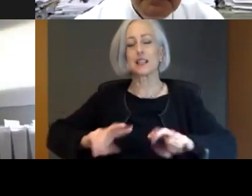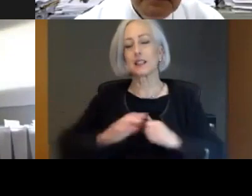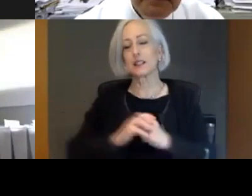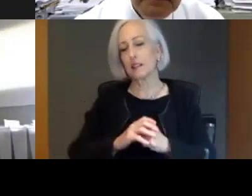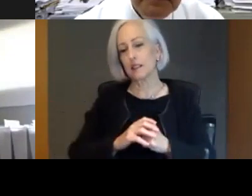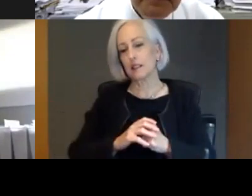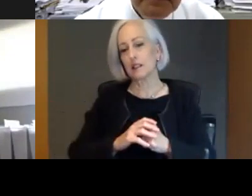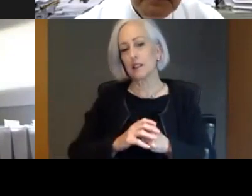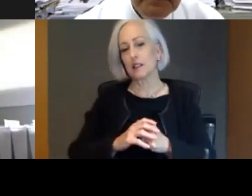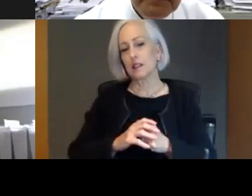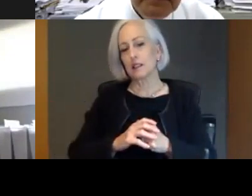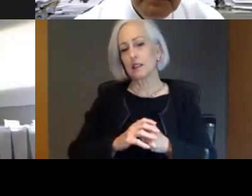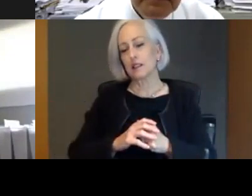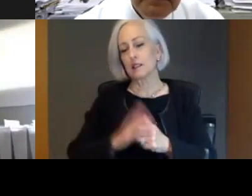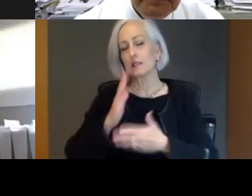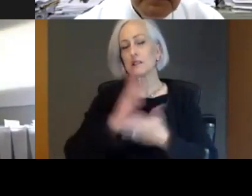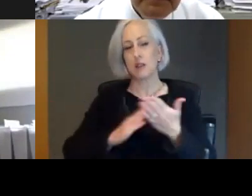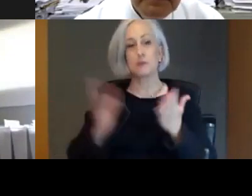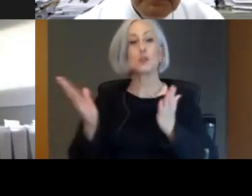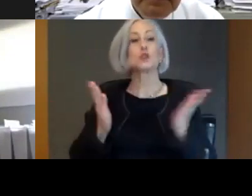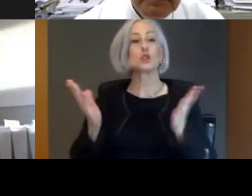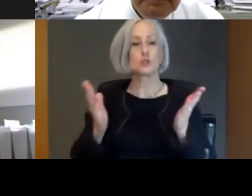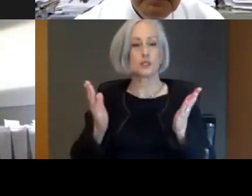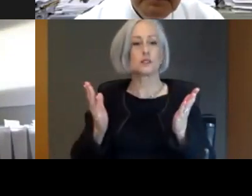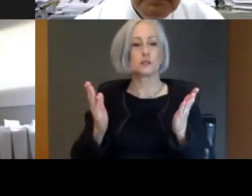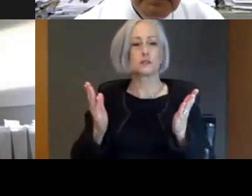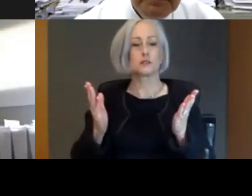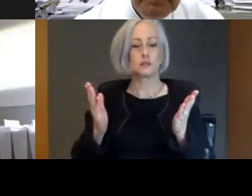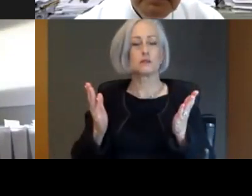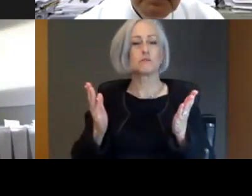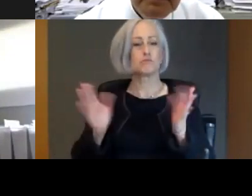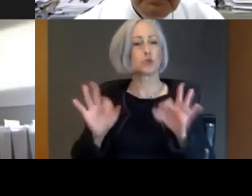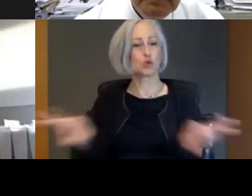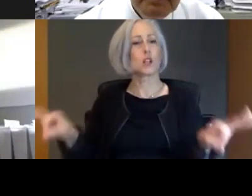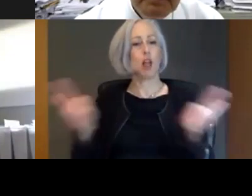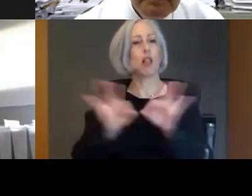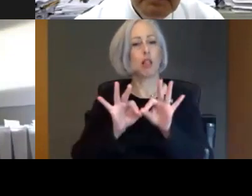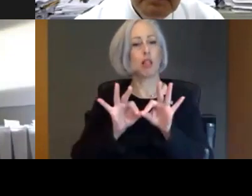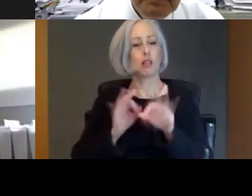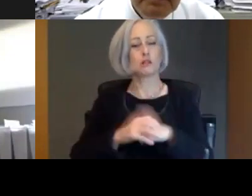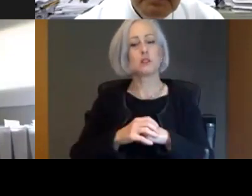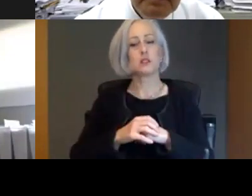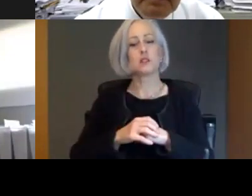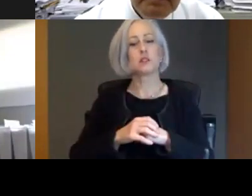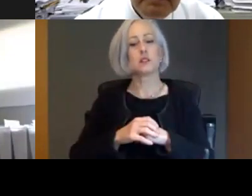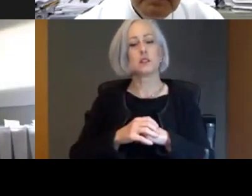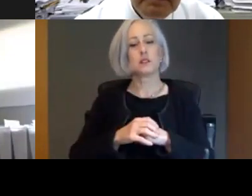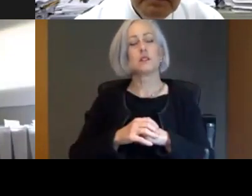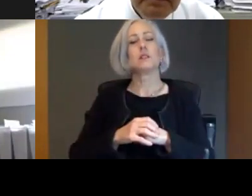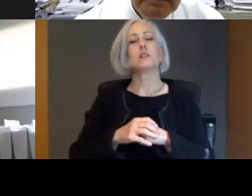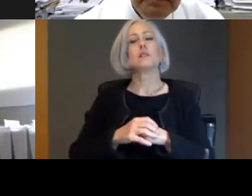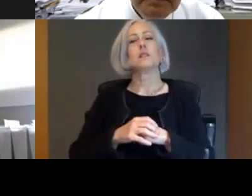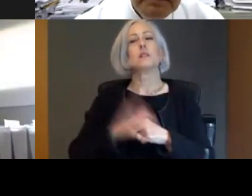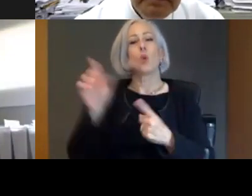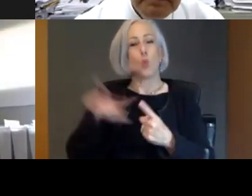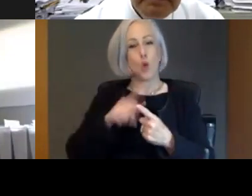of these voluntary services is very, very critical. And that even as we do some of these collaborations,